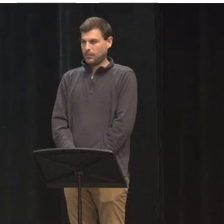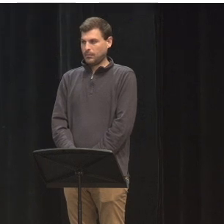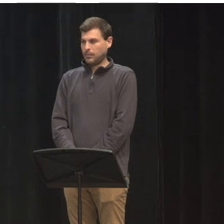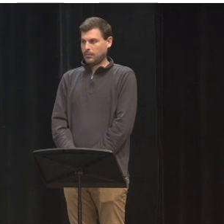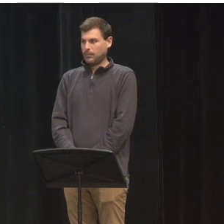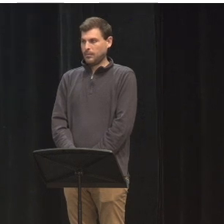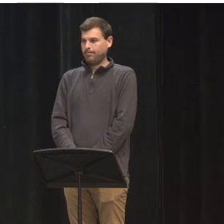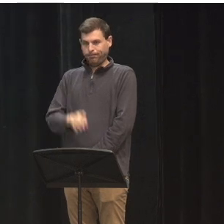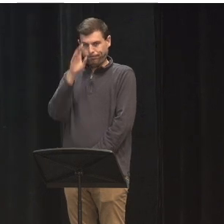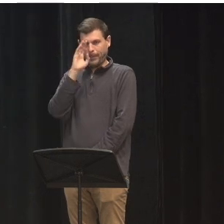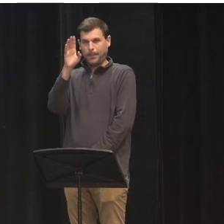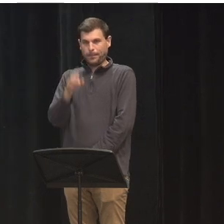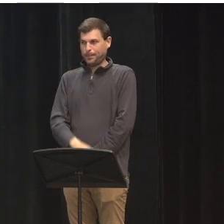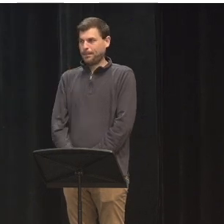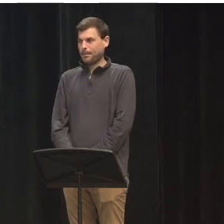Hello.